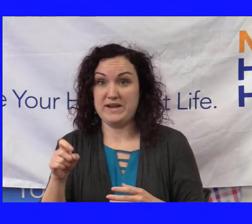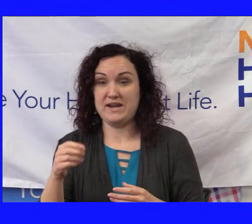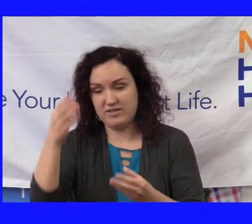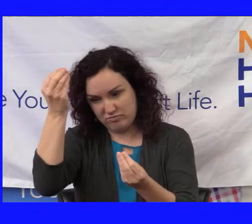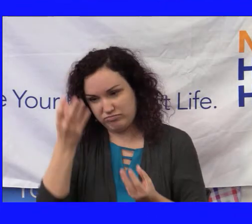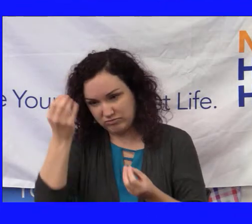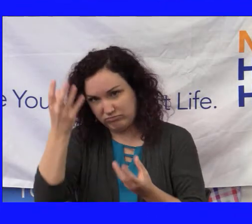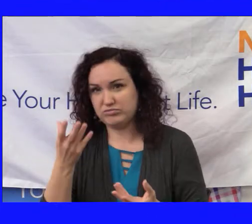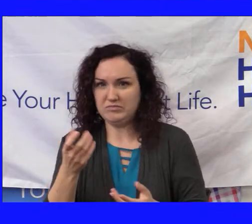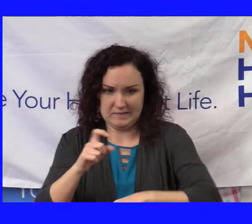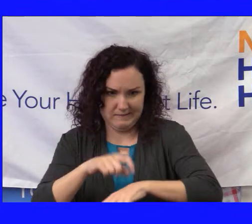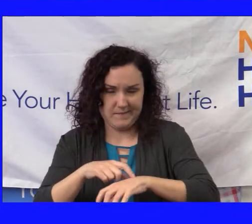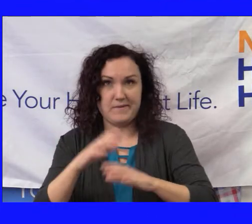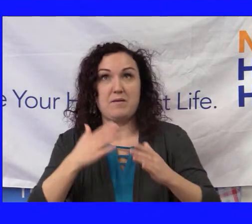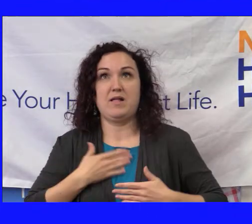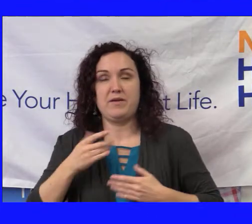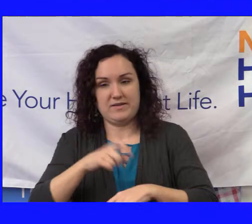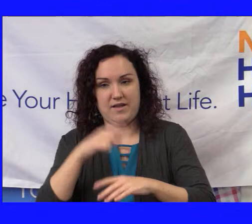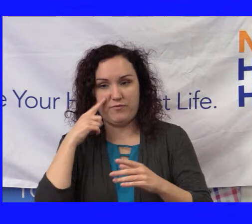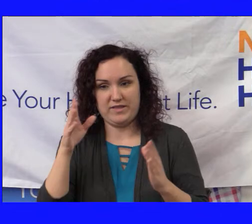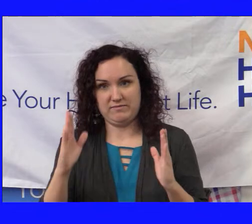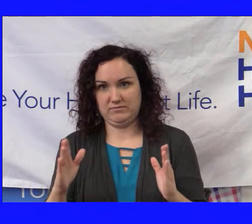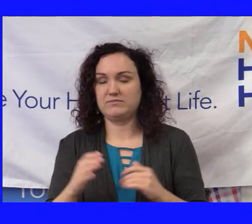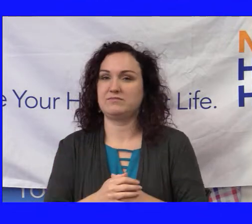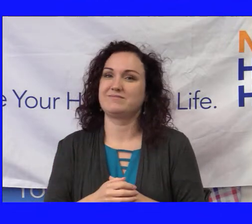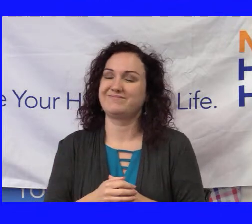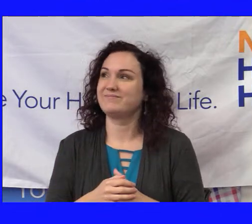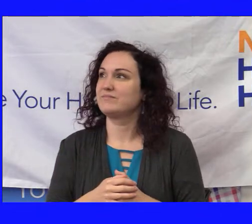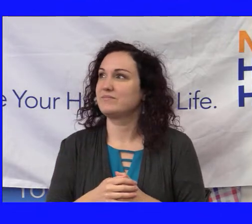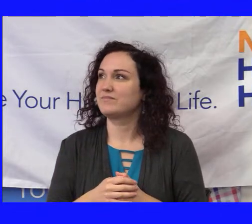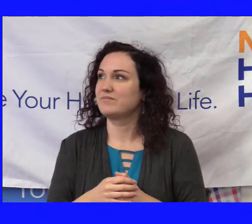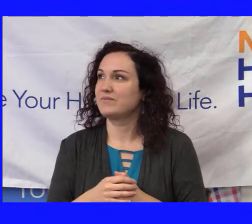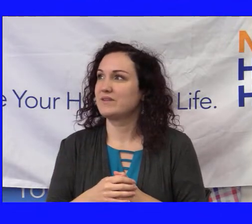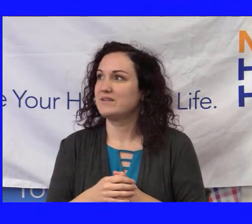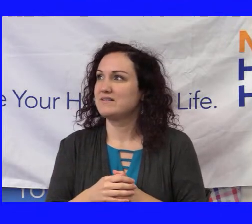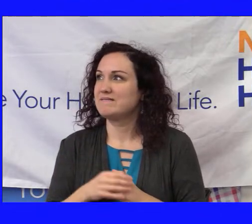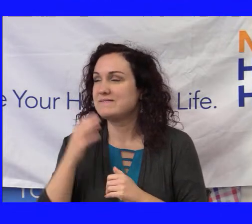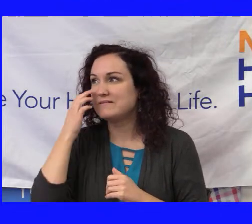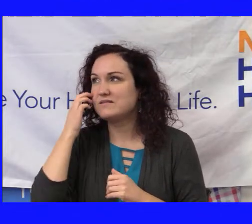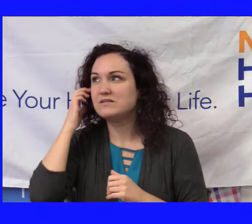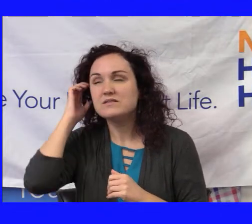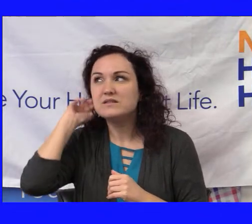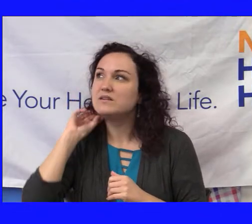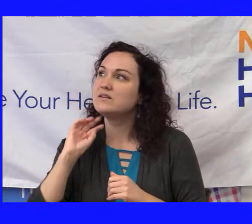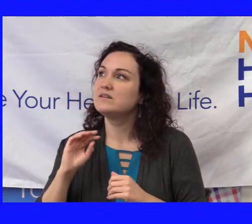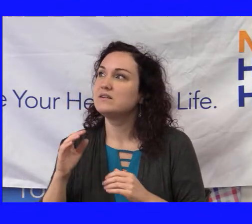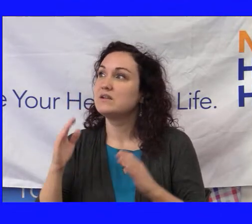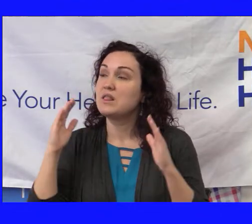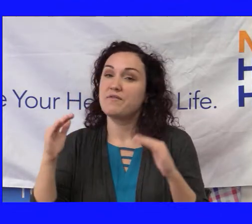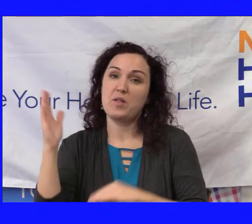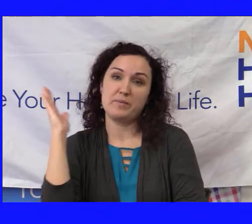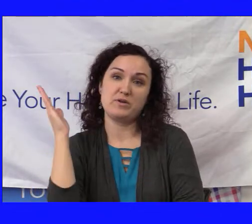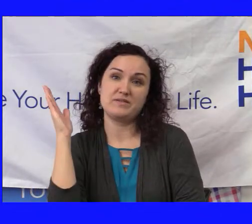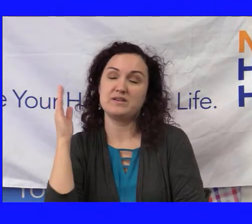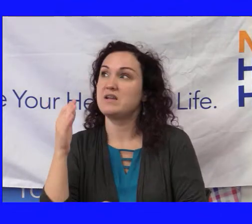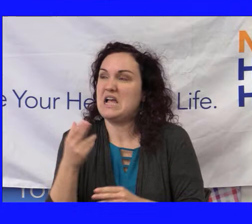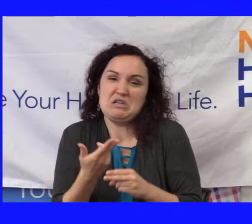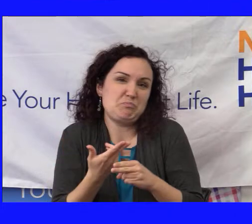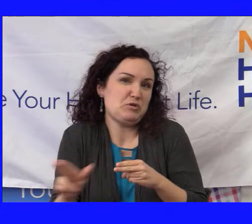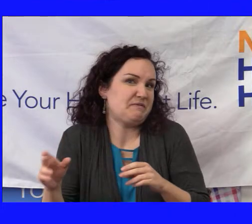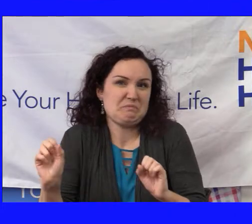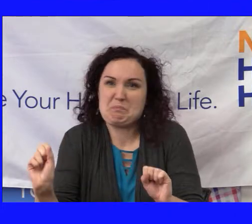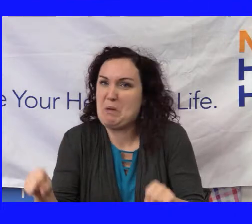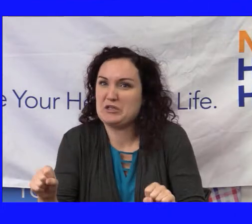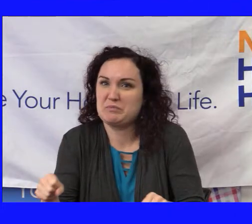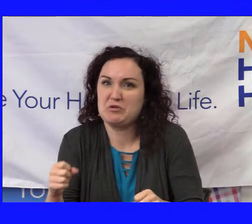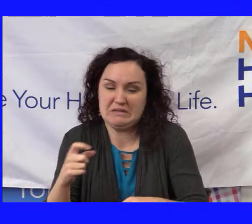for this. Having said that, I'm going to have to ask the following presentations to be as brief as possible